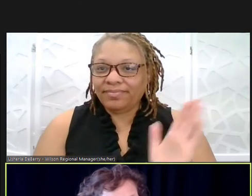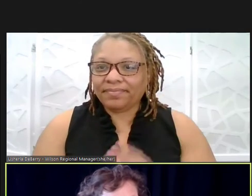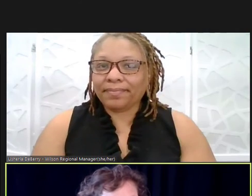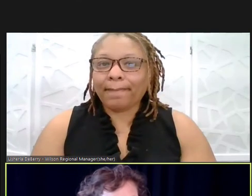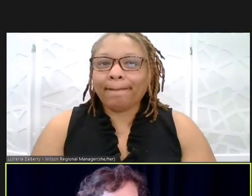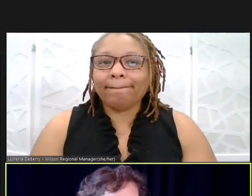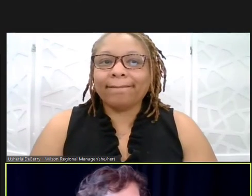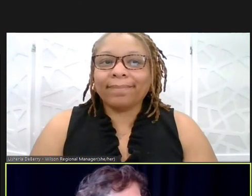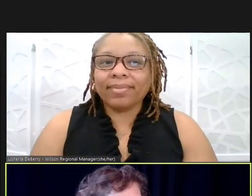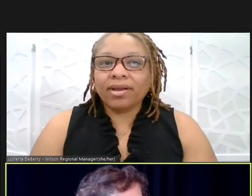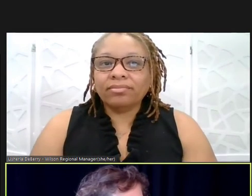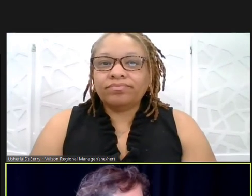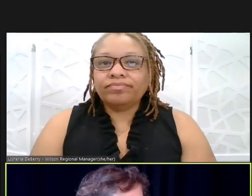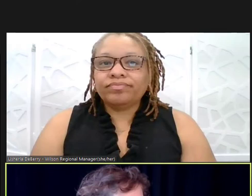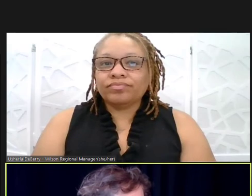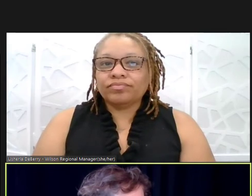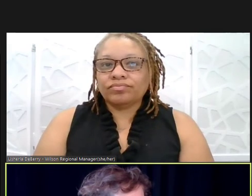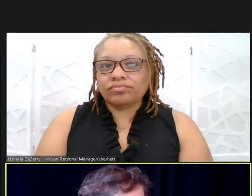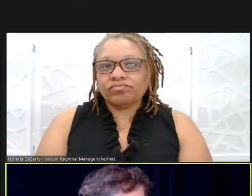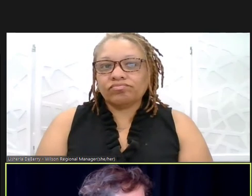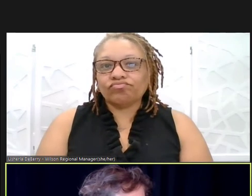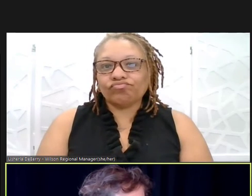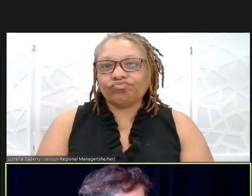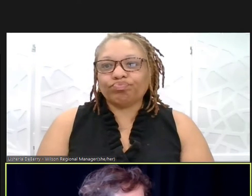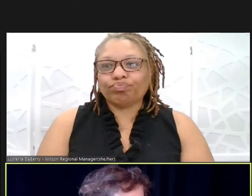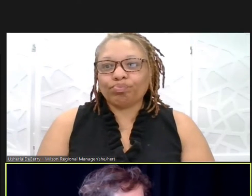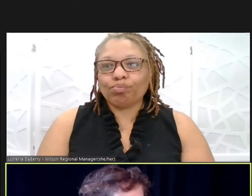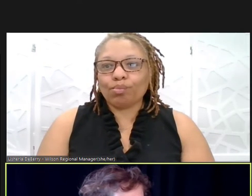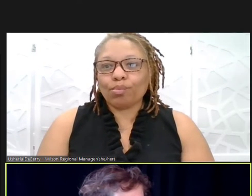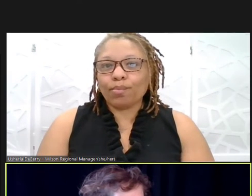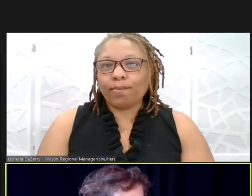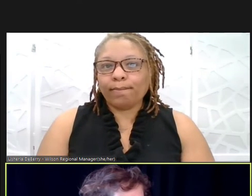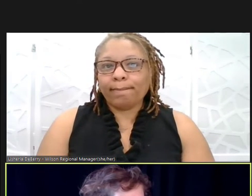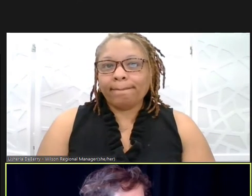I'm going to allow you a moment to read this slide.